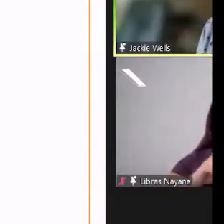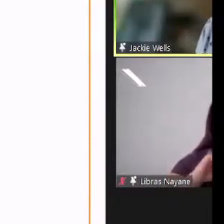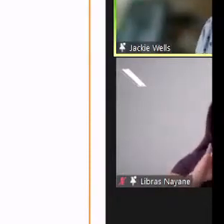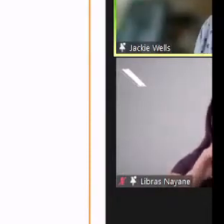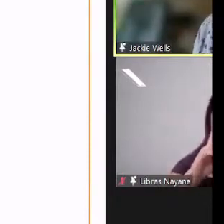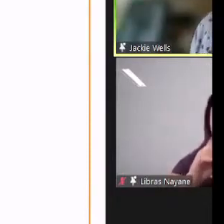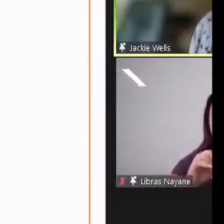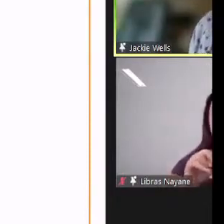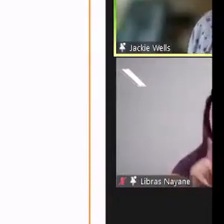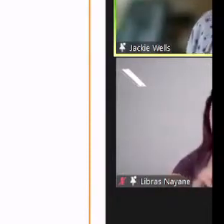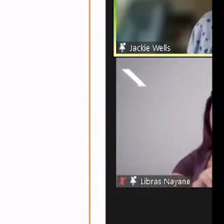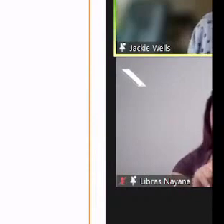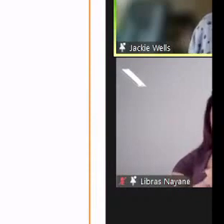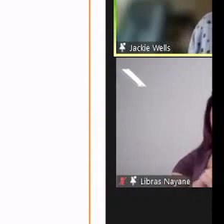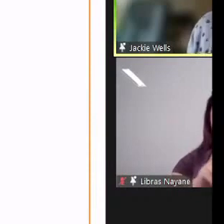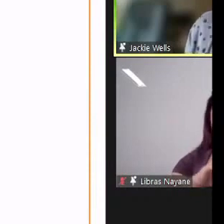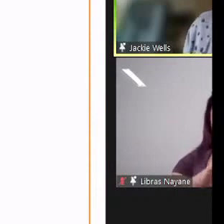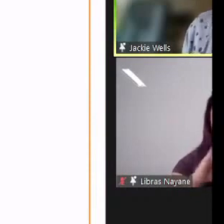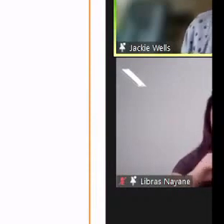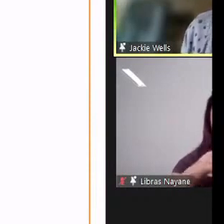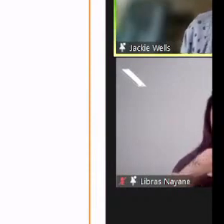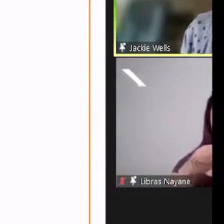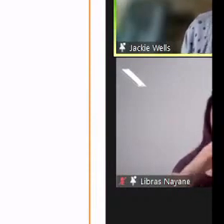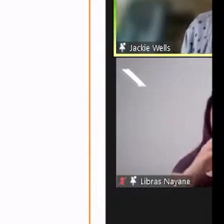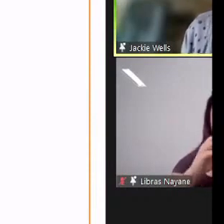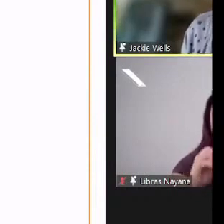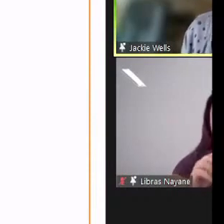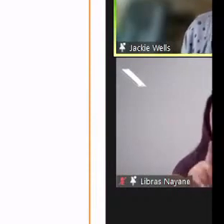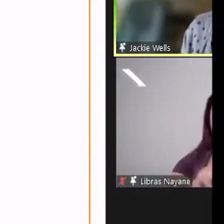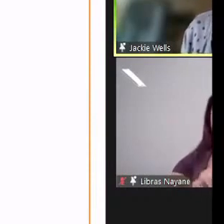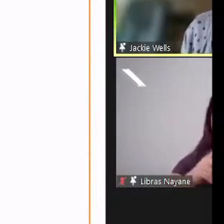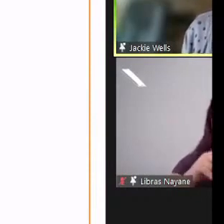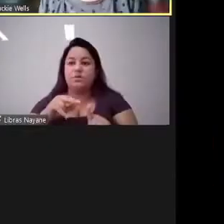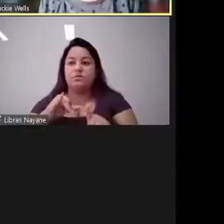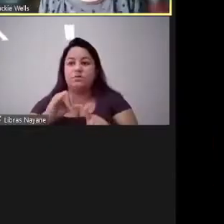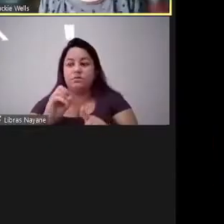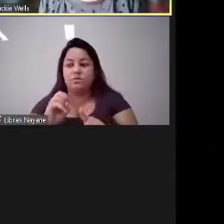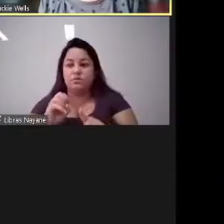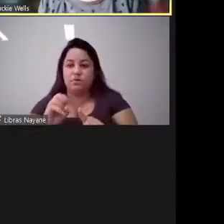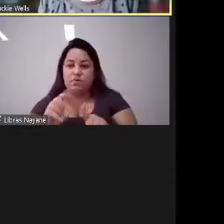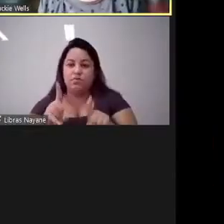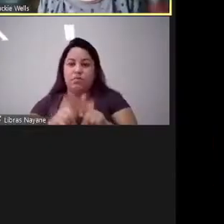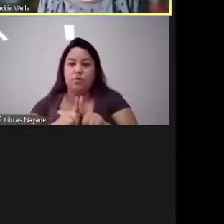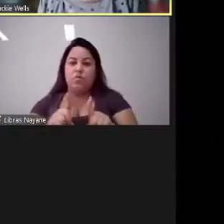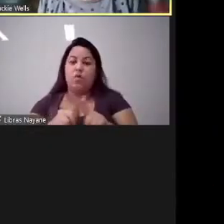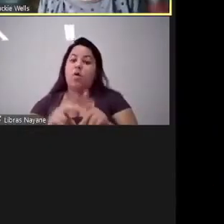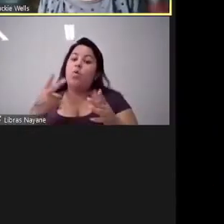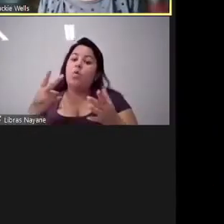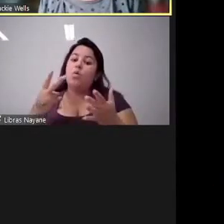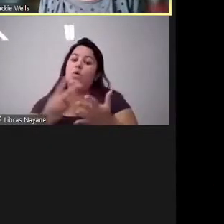of pensions. And it seems to crop up every 2 to 3 years